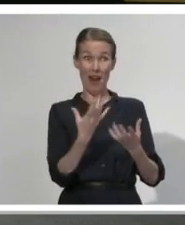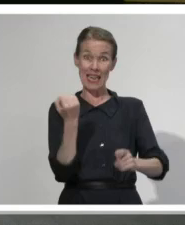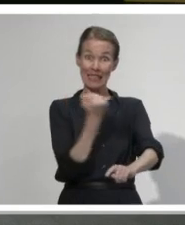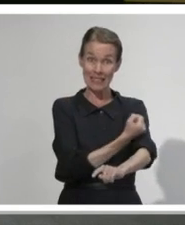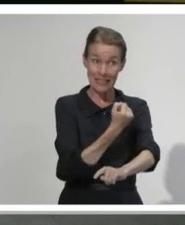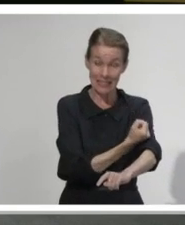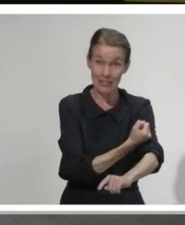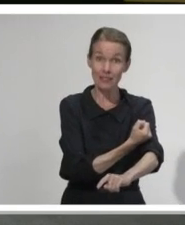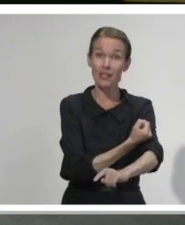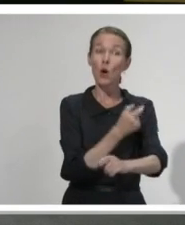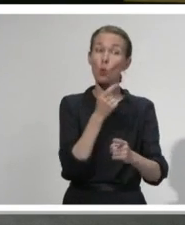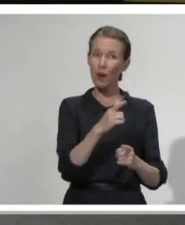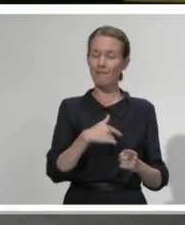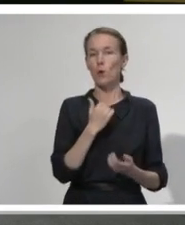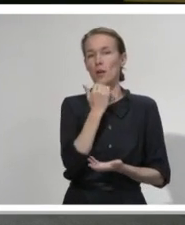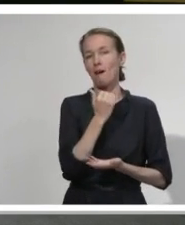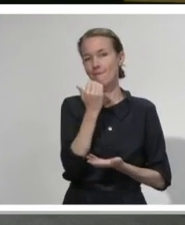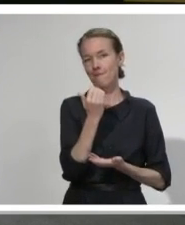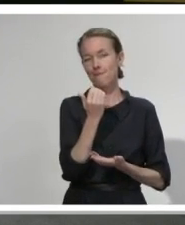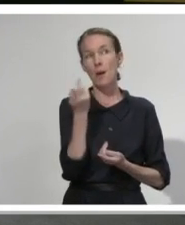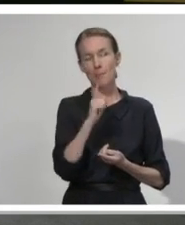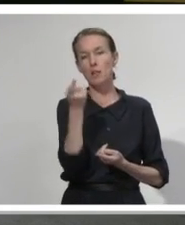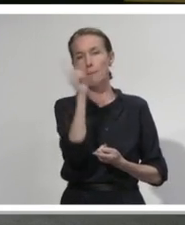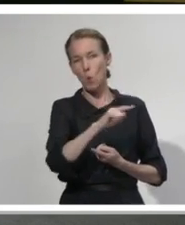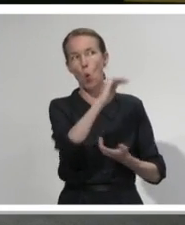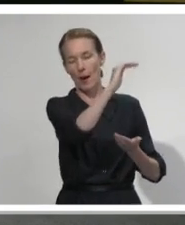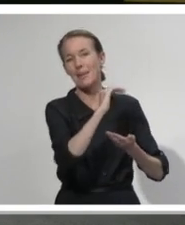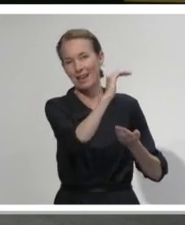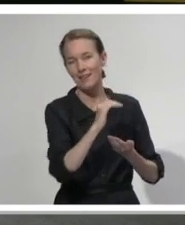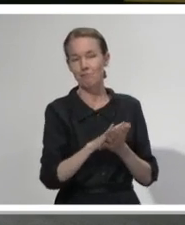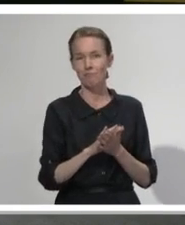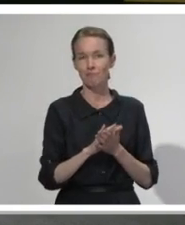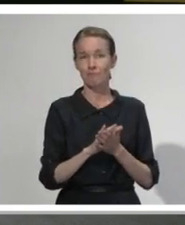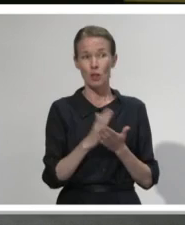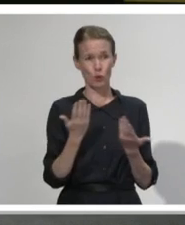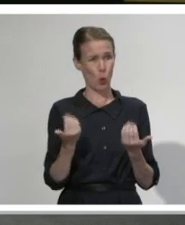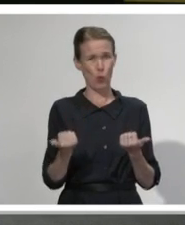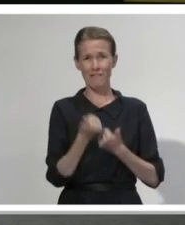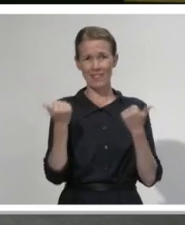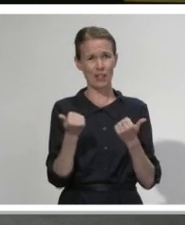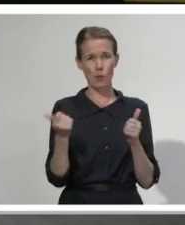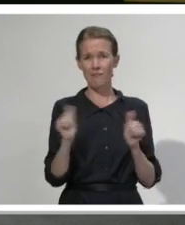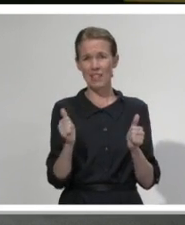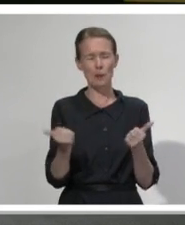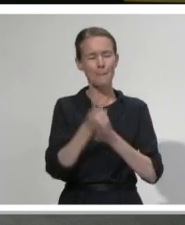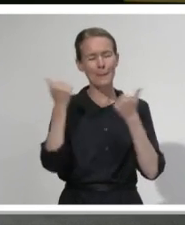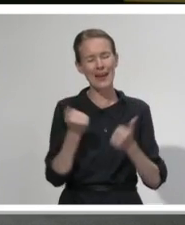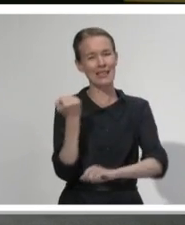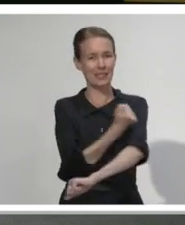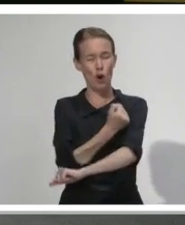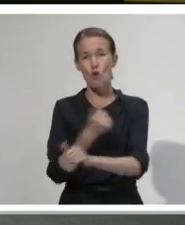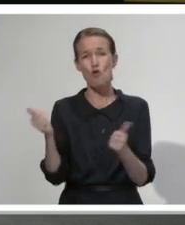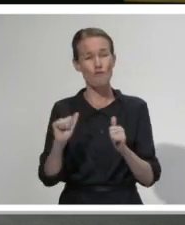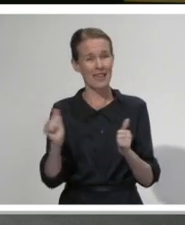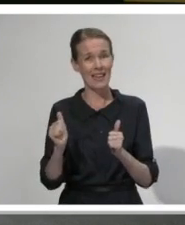administered, we are confident that we have the supplies we need. We've already vaccinated far more people than we would have in the past. What